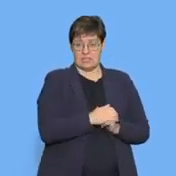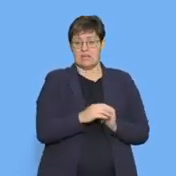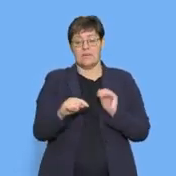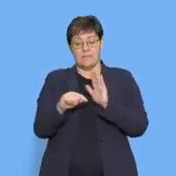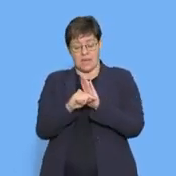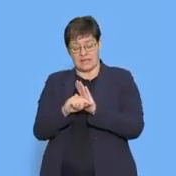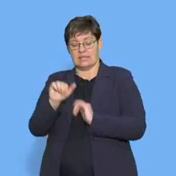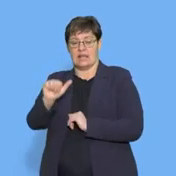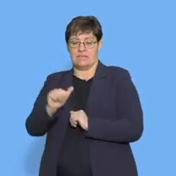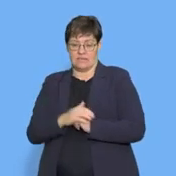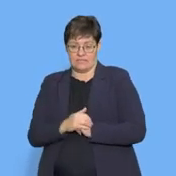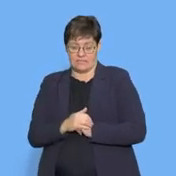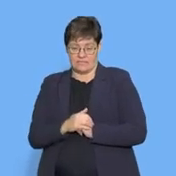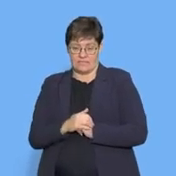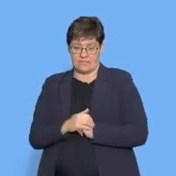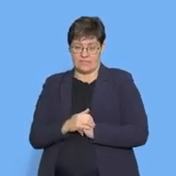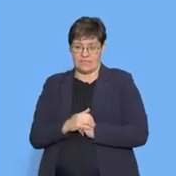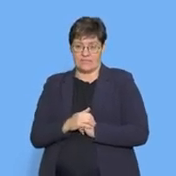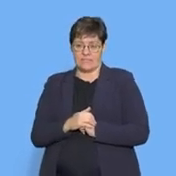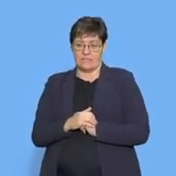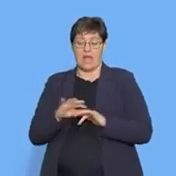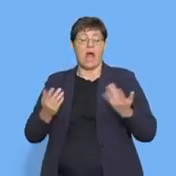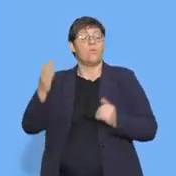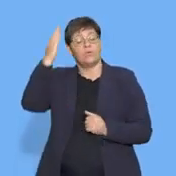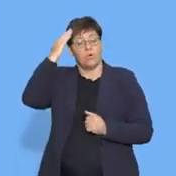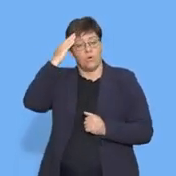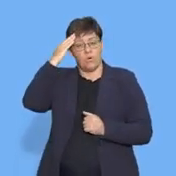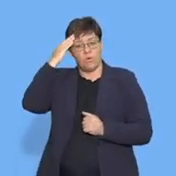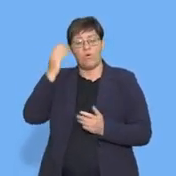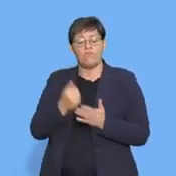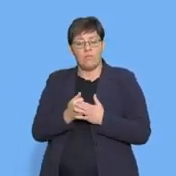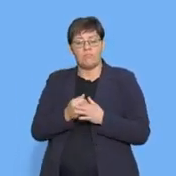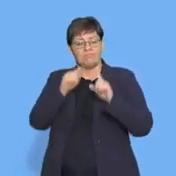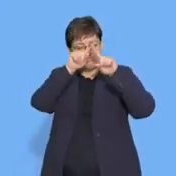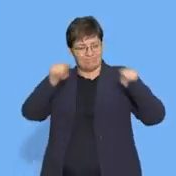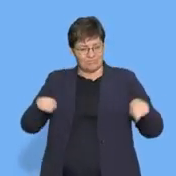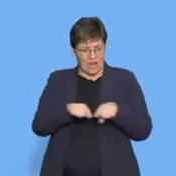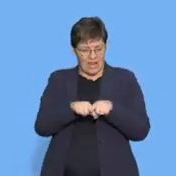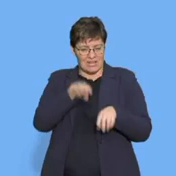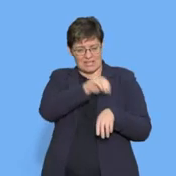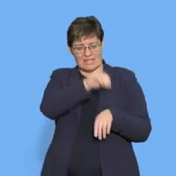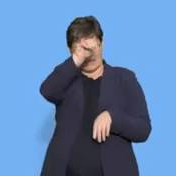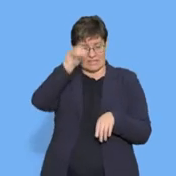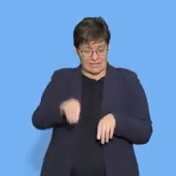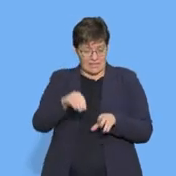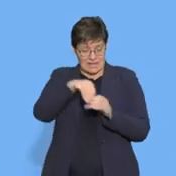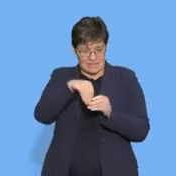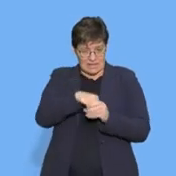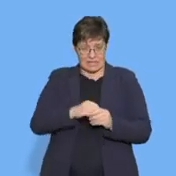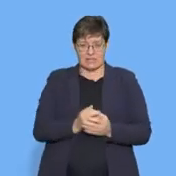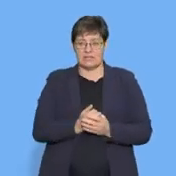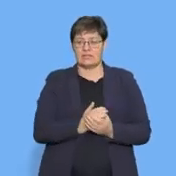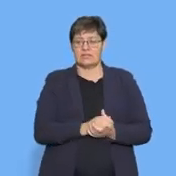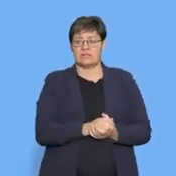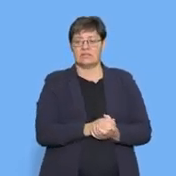degrees minus alpha. Okay, and how do we know that? From three angles of a triangle, because we already have this 90 and